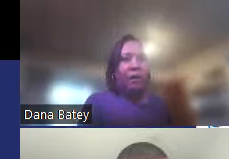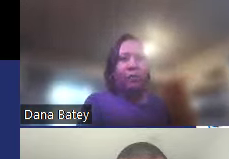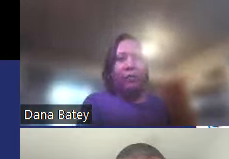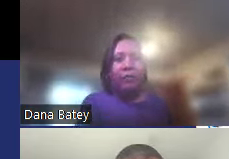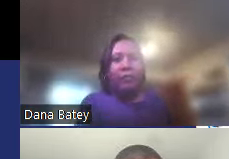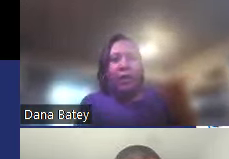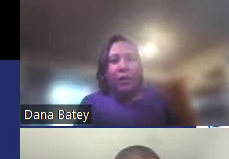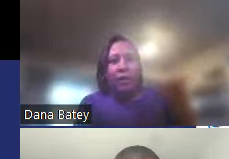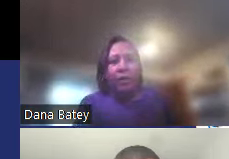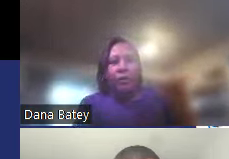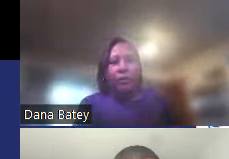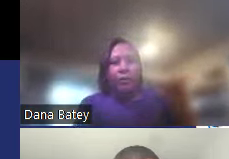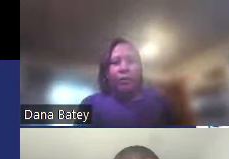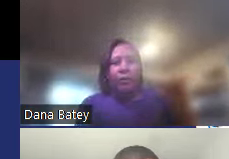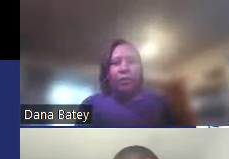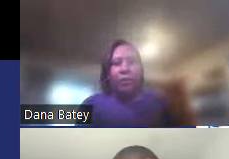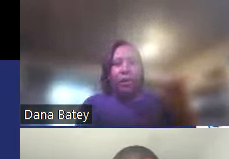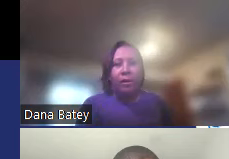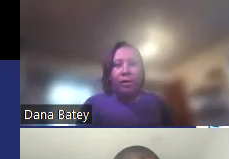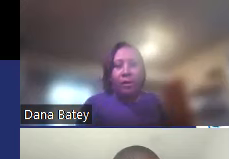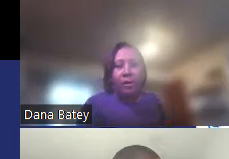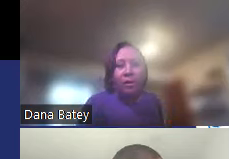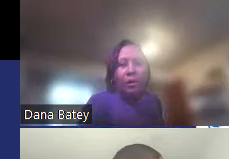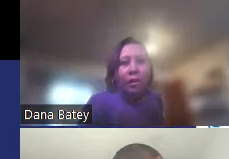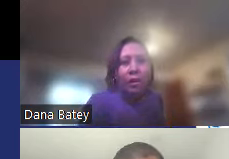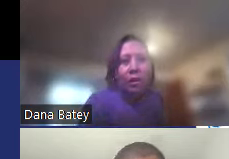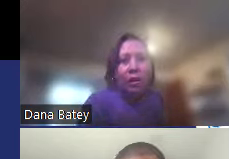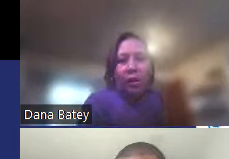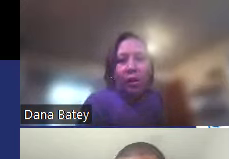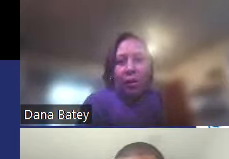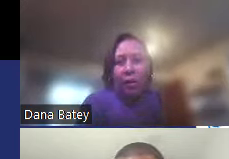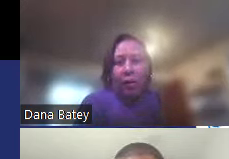I know, yeah. So let's go with